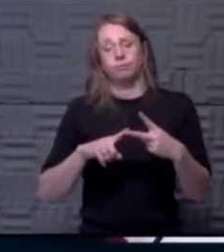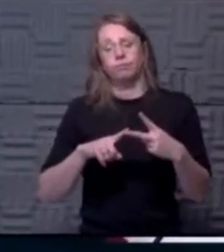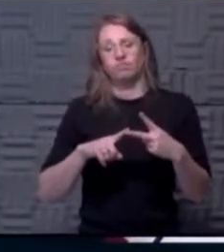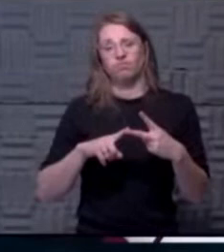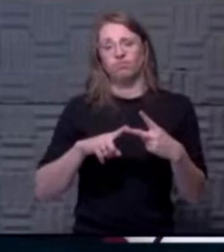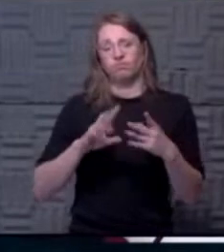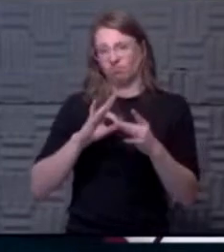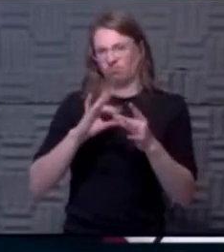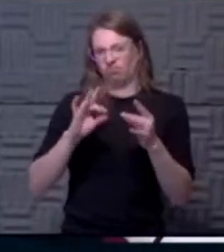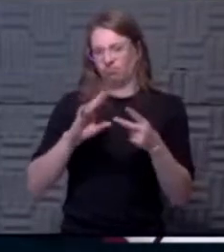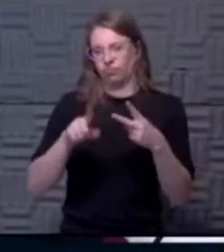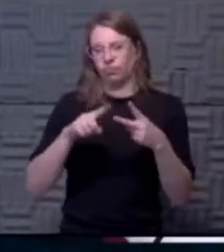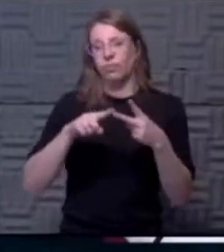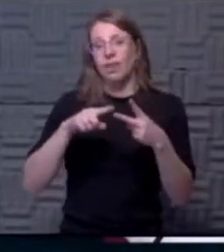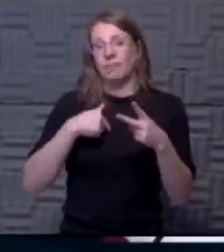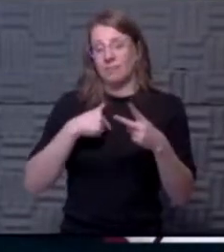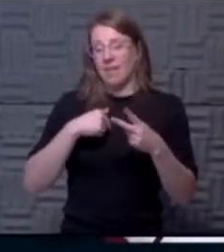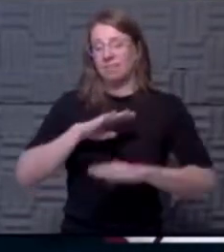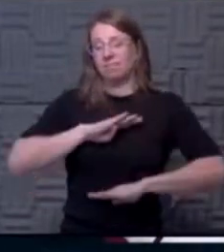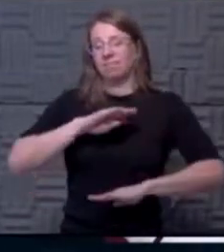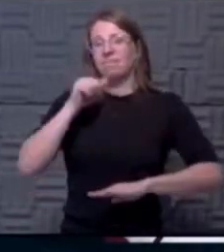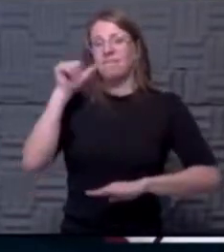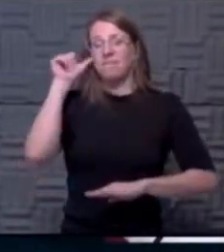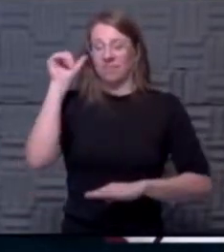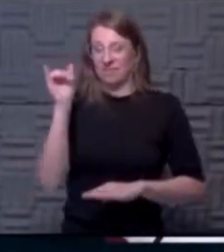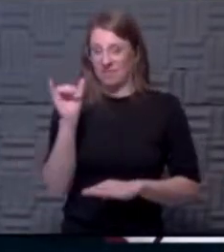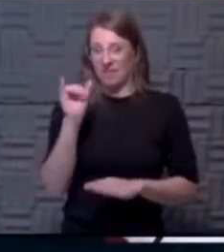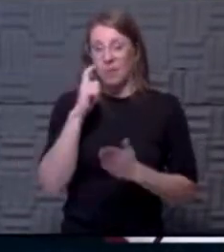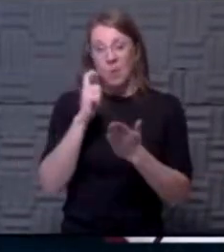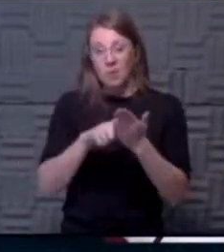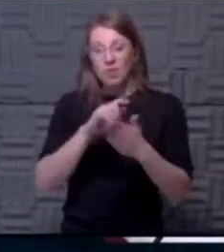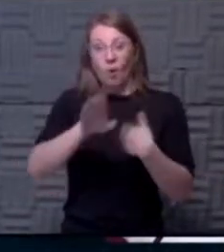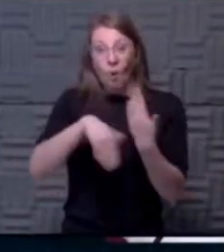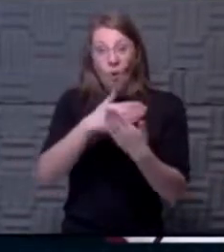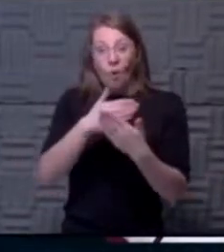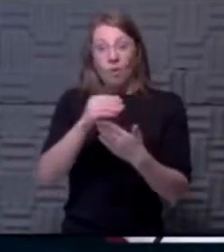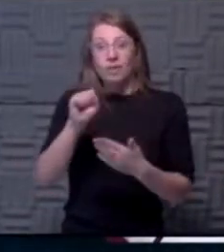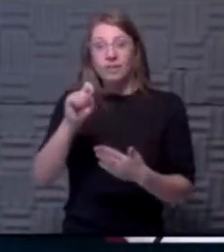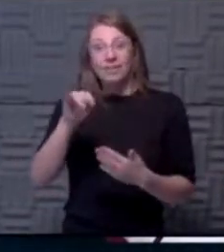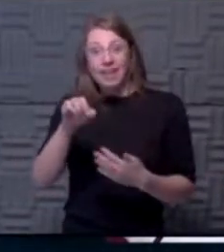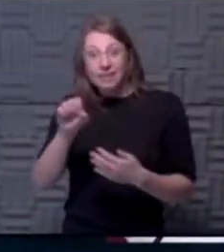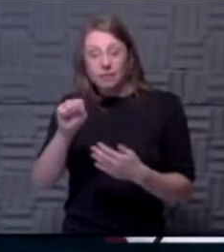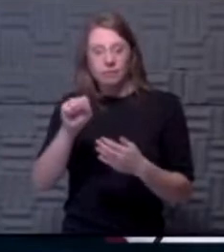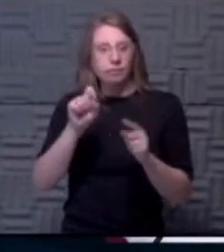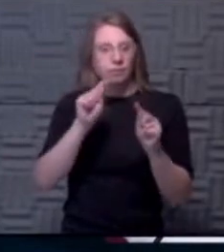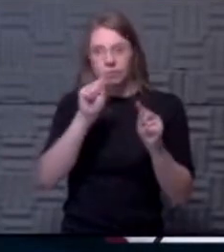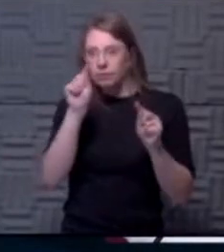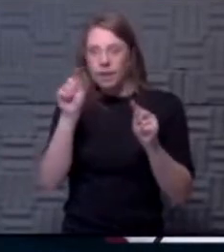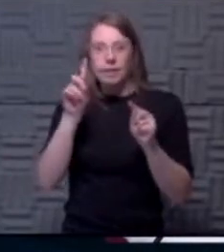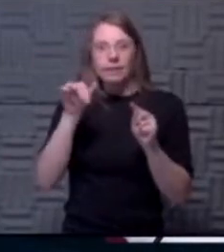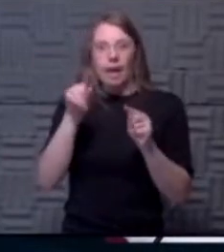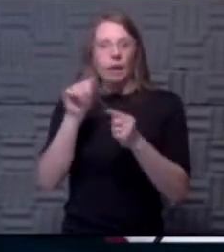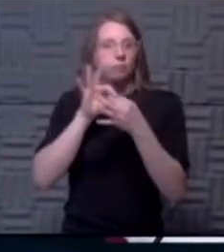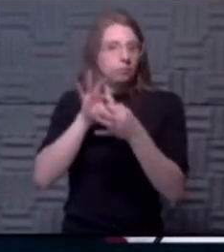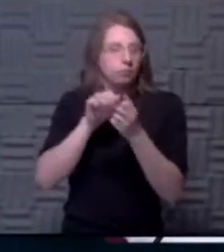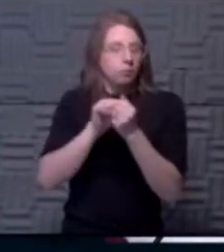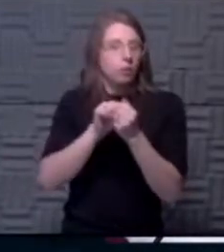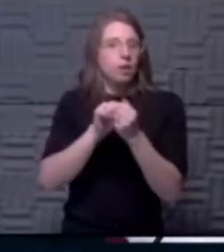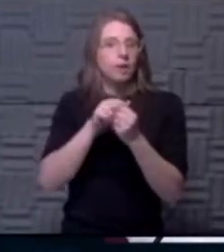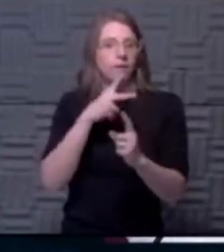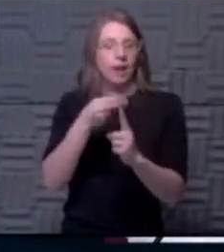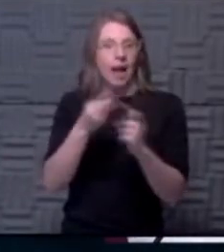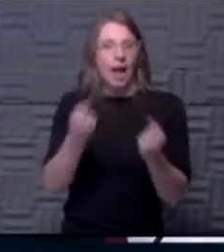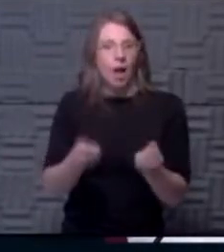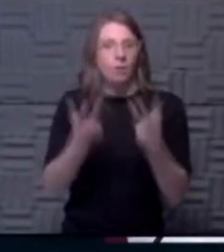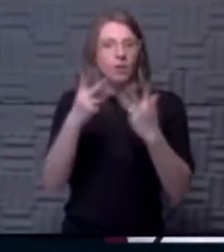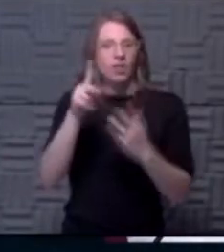I was very pleased yesterday as well to see really on all of the sites that show us the data around vaccination, how much movement